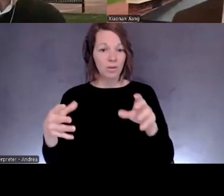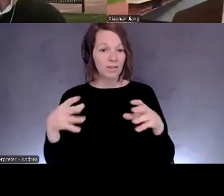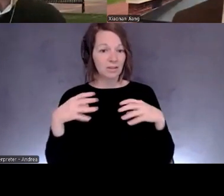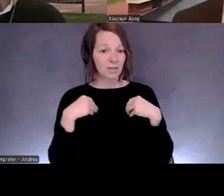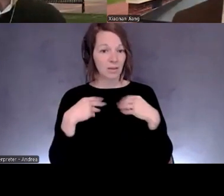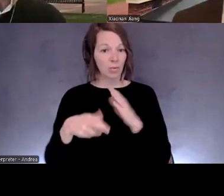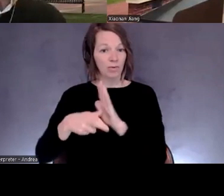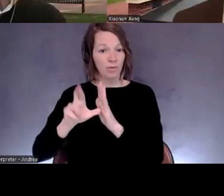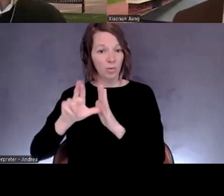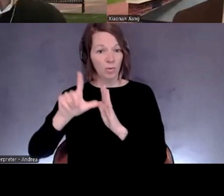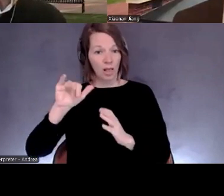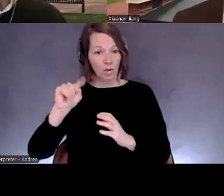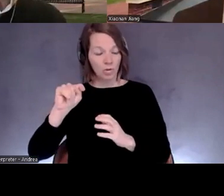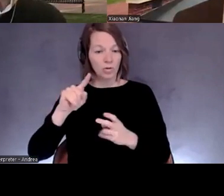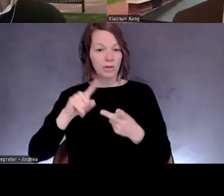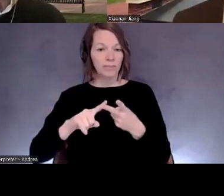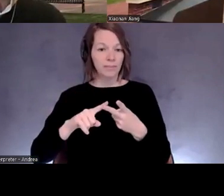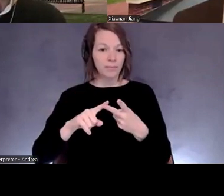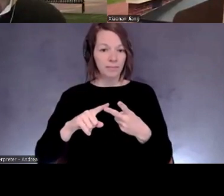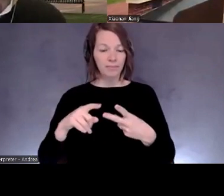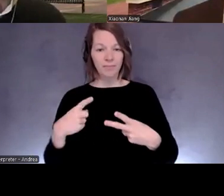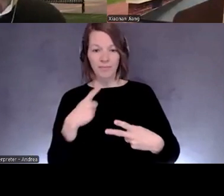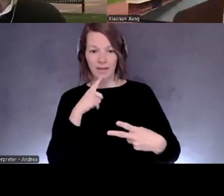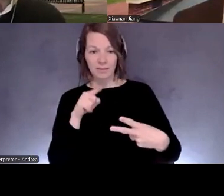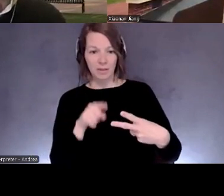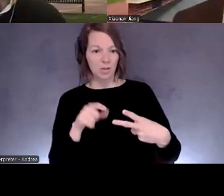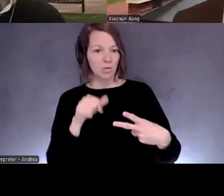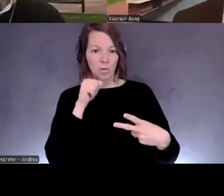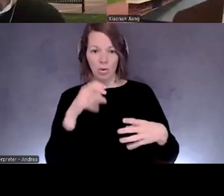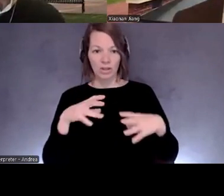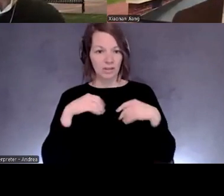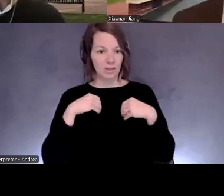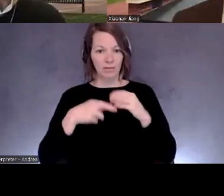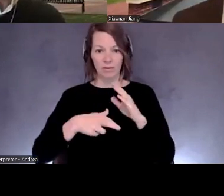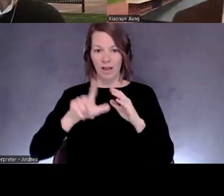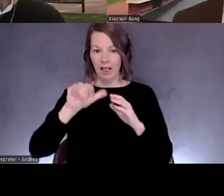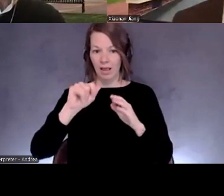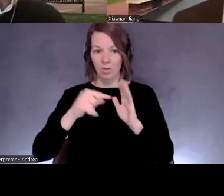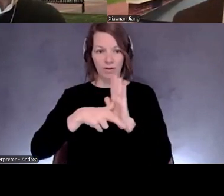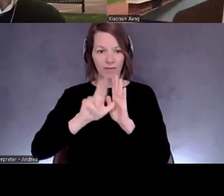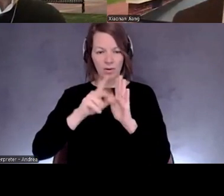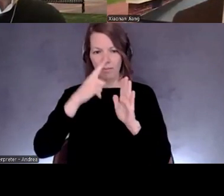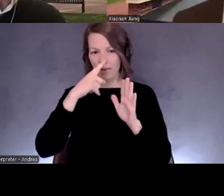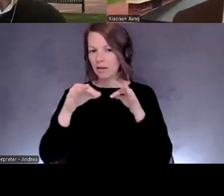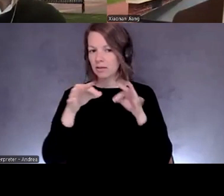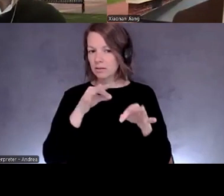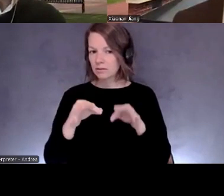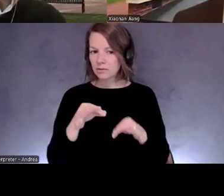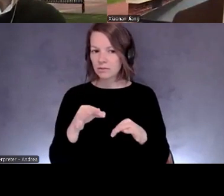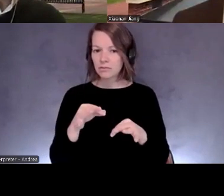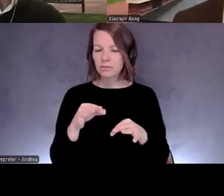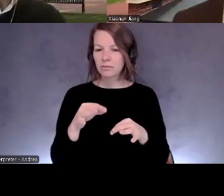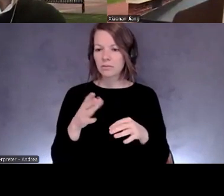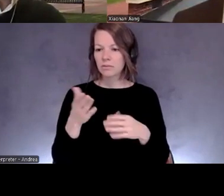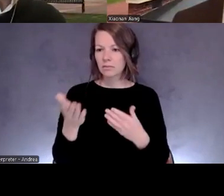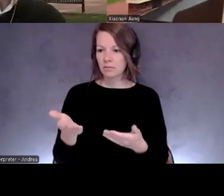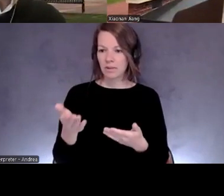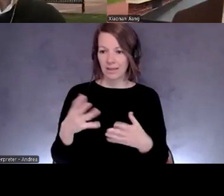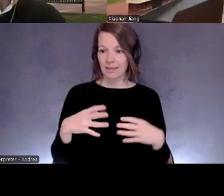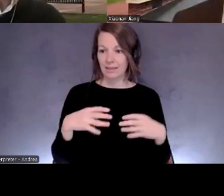of literature, and then the next bullet indicated that you do not accept review of literature. Could you shed light if you